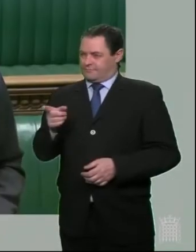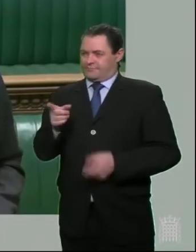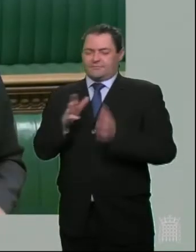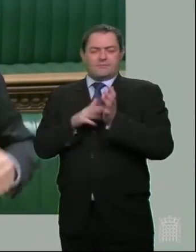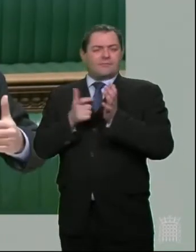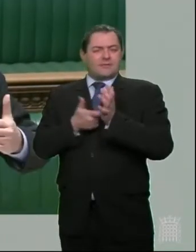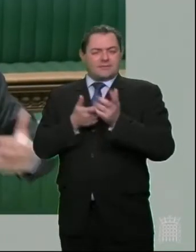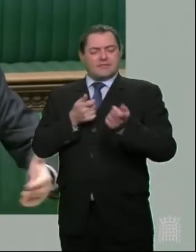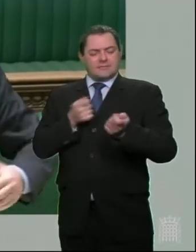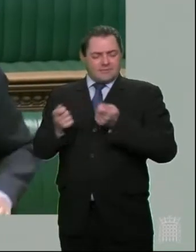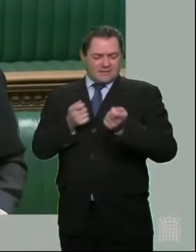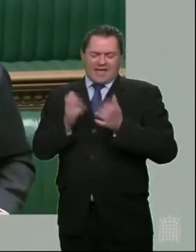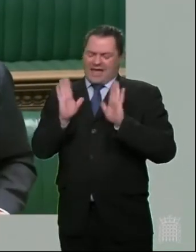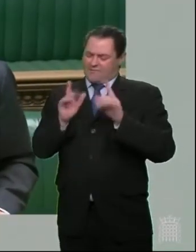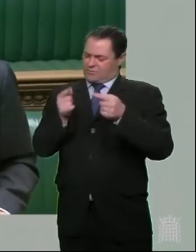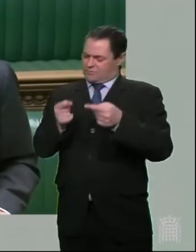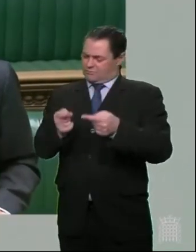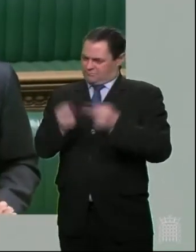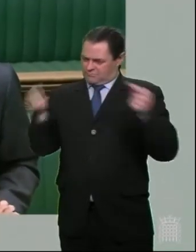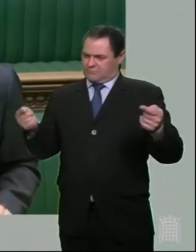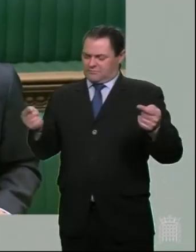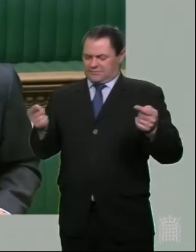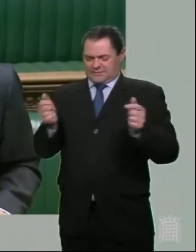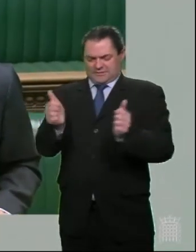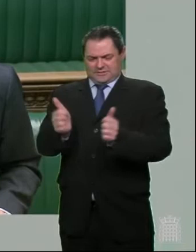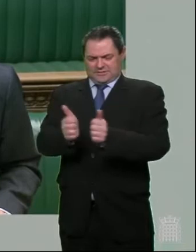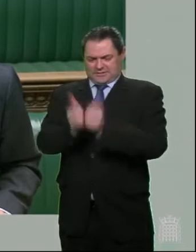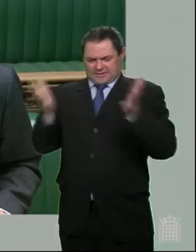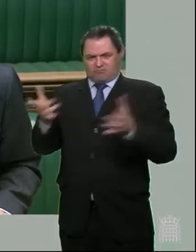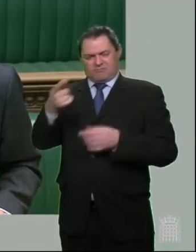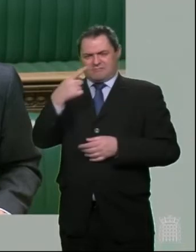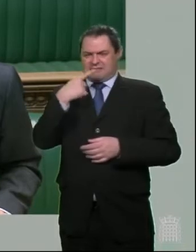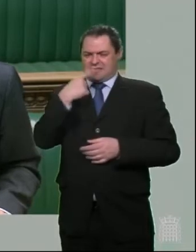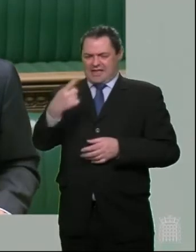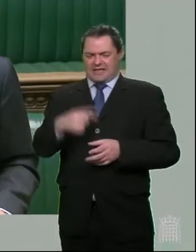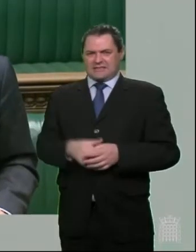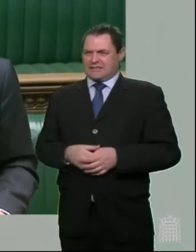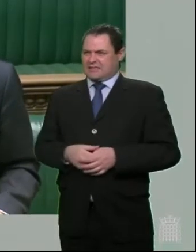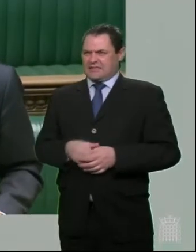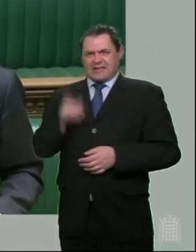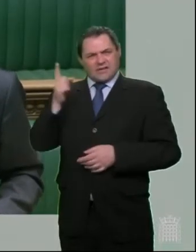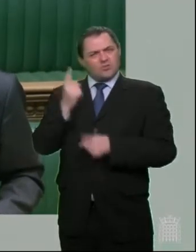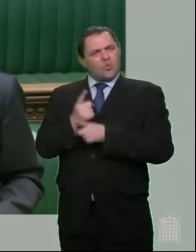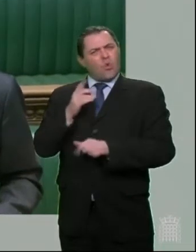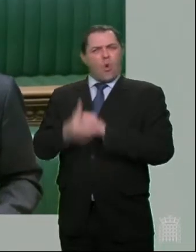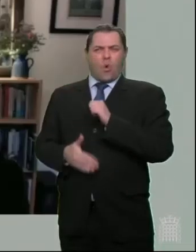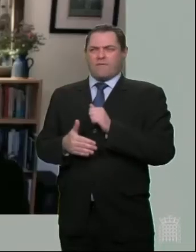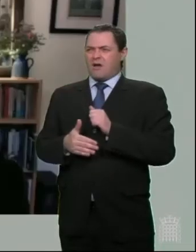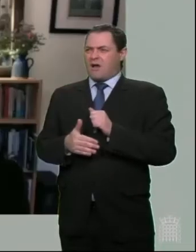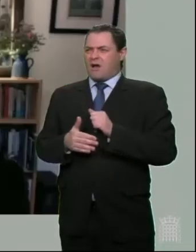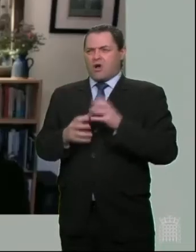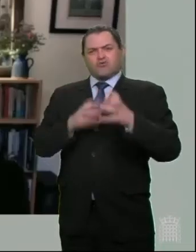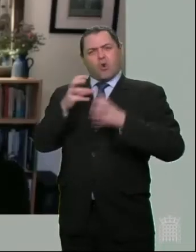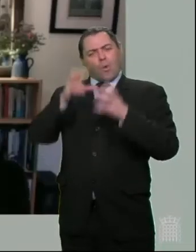absolutely contest and deny what she has said about action. She talks about coal mines, and she may not